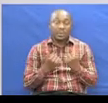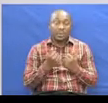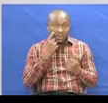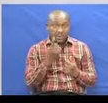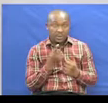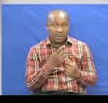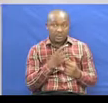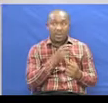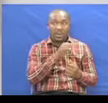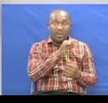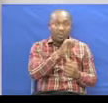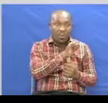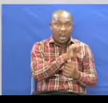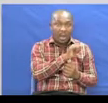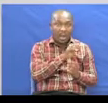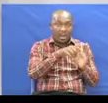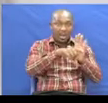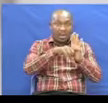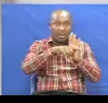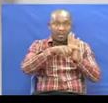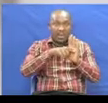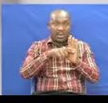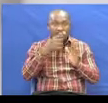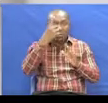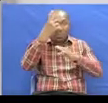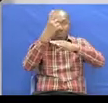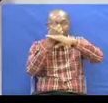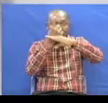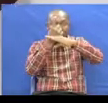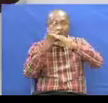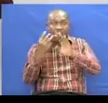1/8, then the answer is